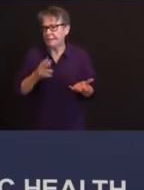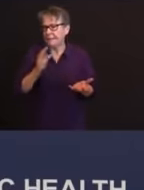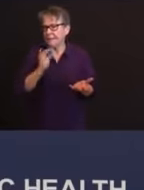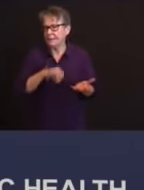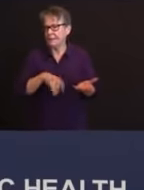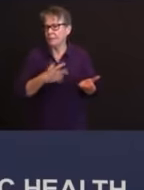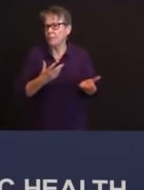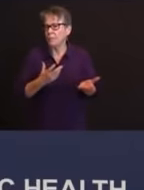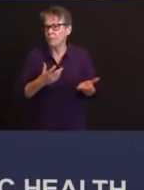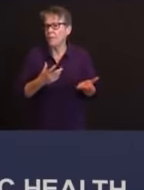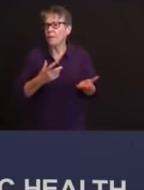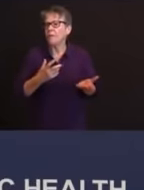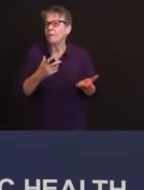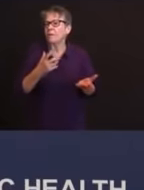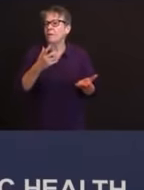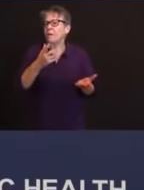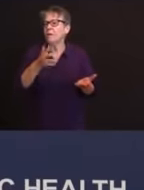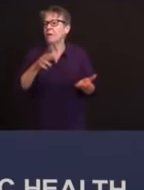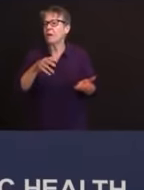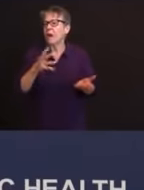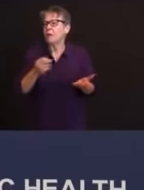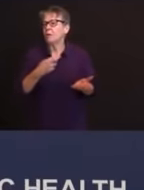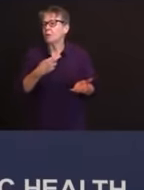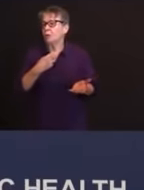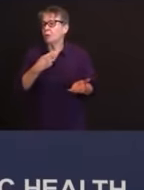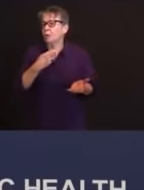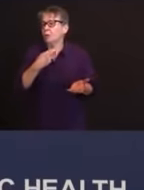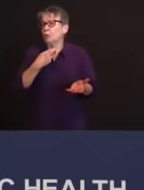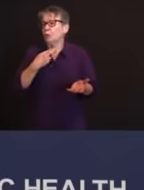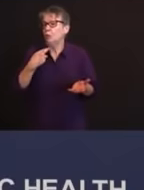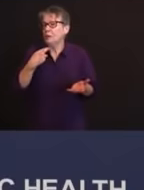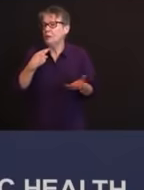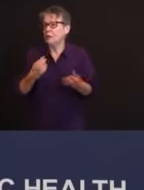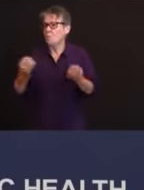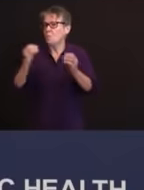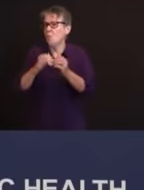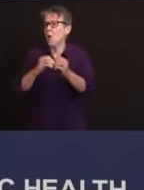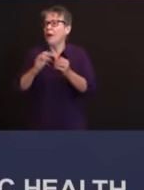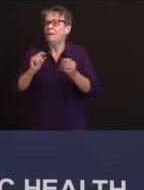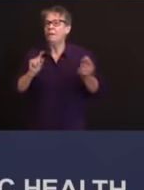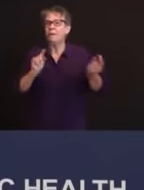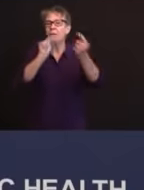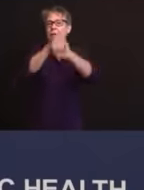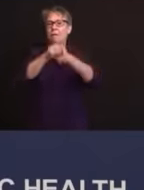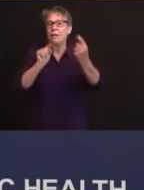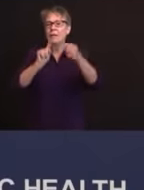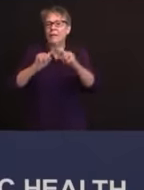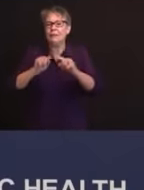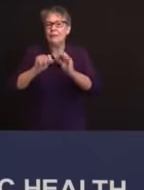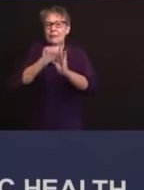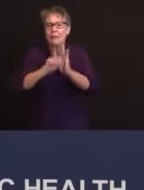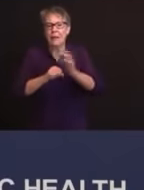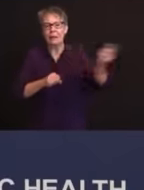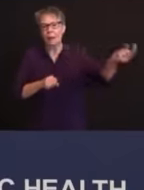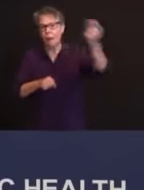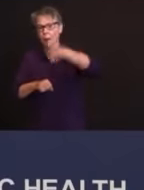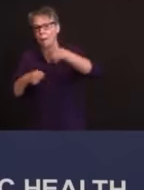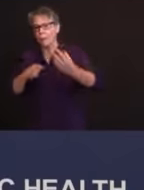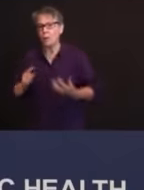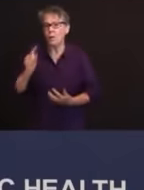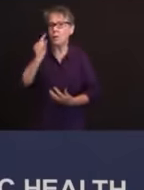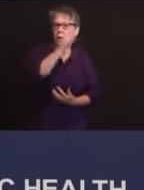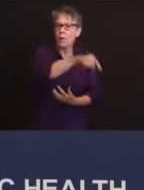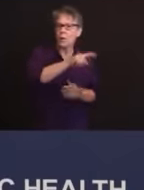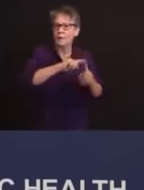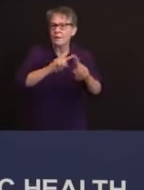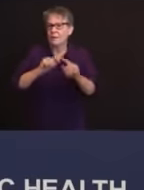tournaments. Judy's been tracking cases that have come explicitly from those, so that's quite clear that is